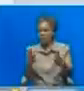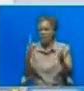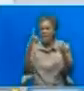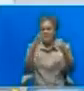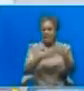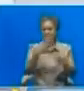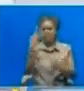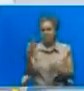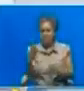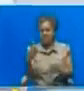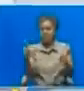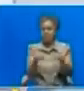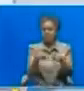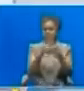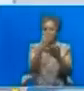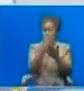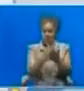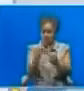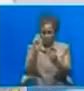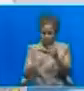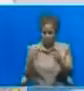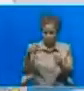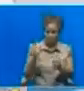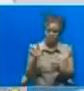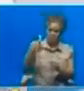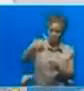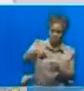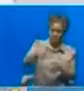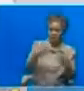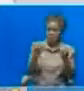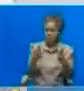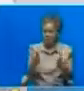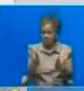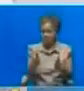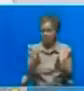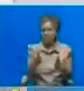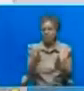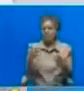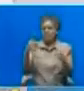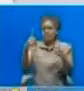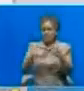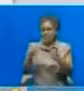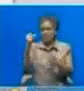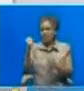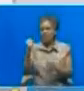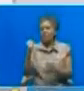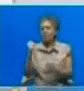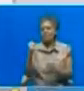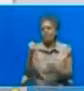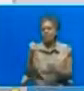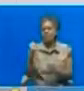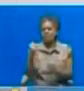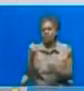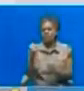and 35 cents, while that of kerosene has dropped by 5 shillings and 78 cents to retail at 65 shillings and 59